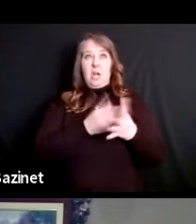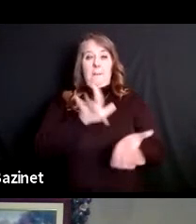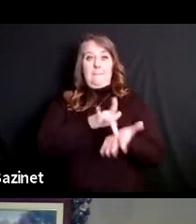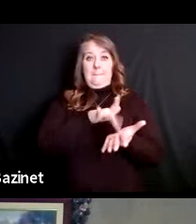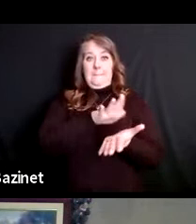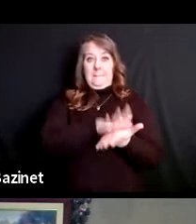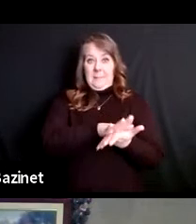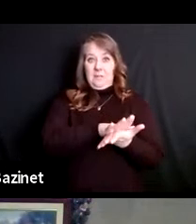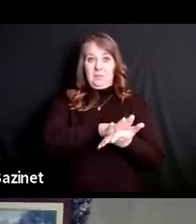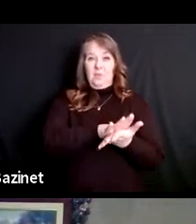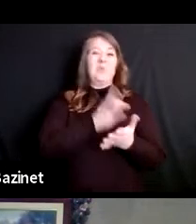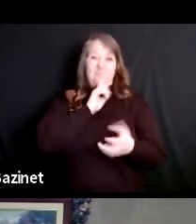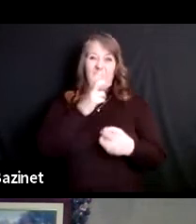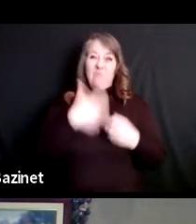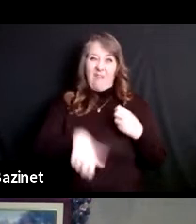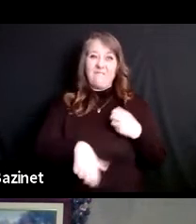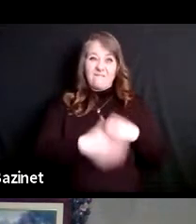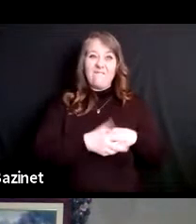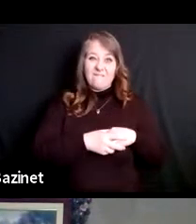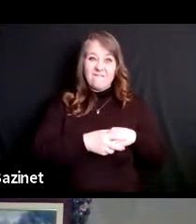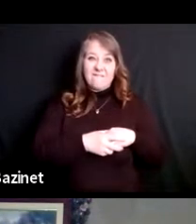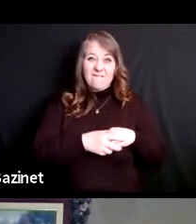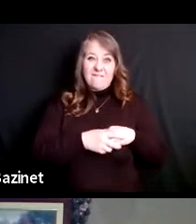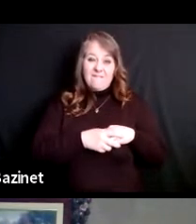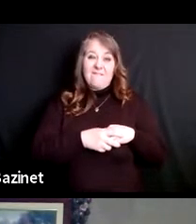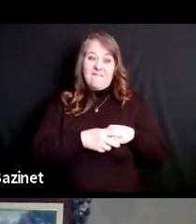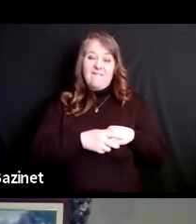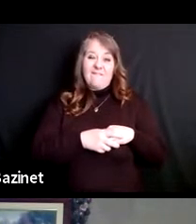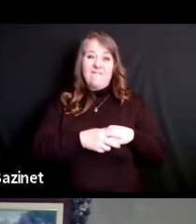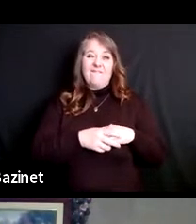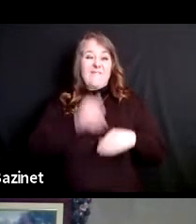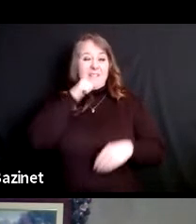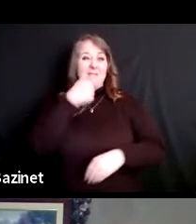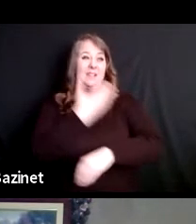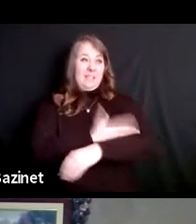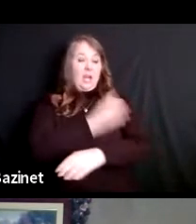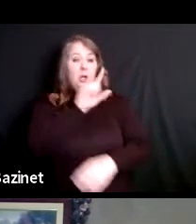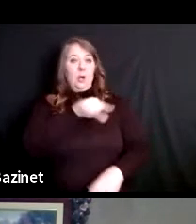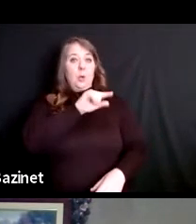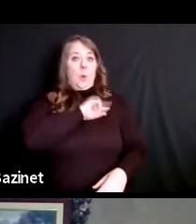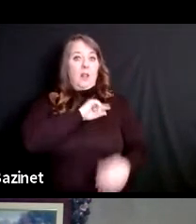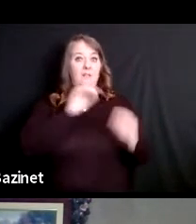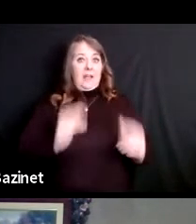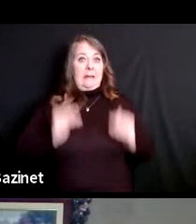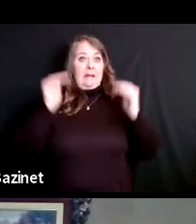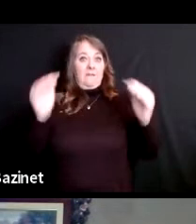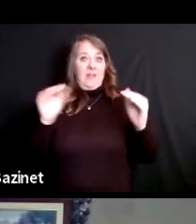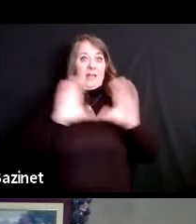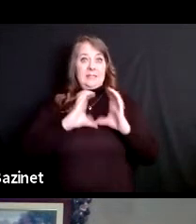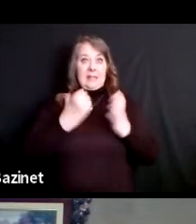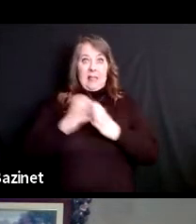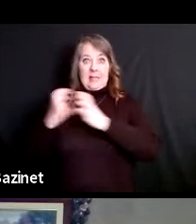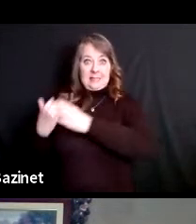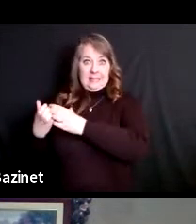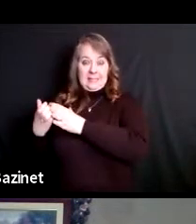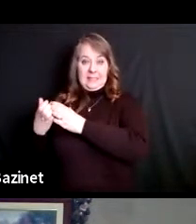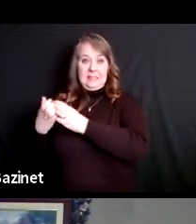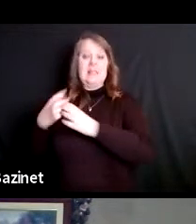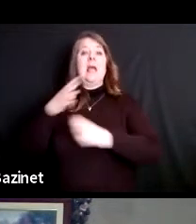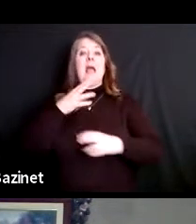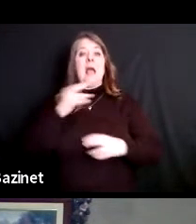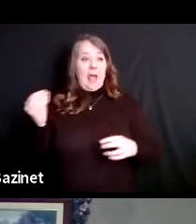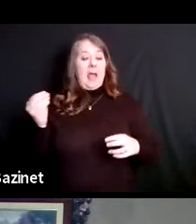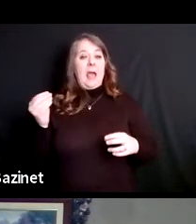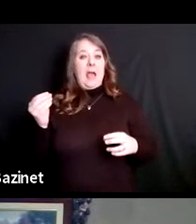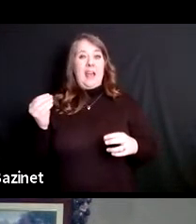in middle school, and it was really rough. She did qualify for advanced classes, and she had